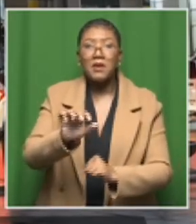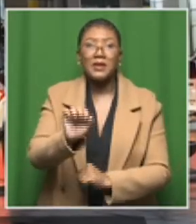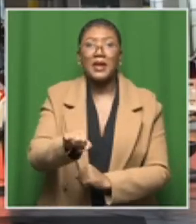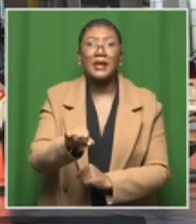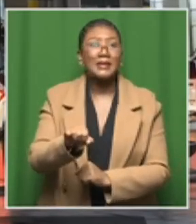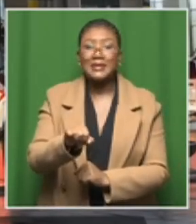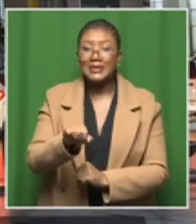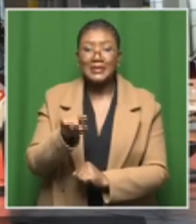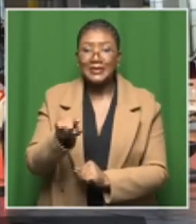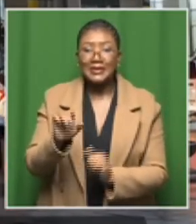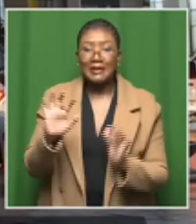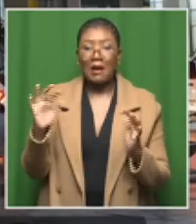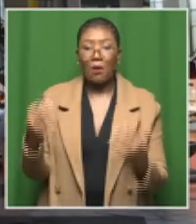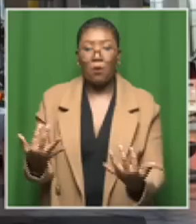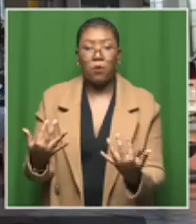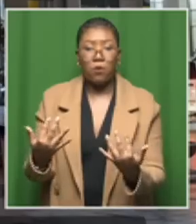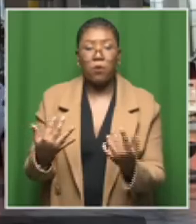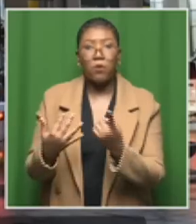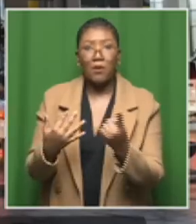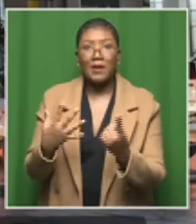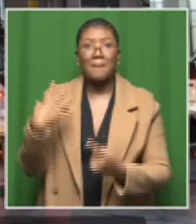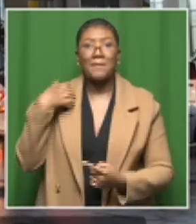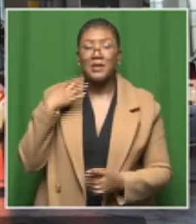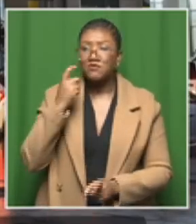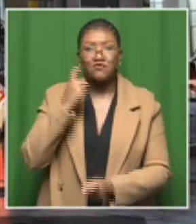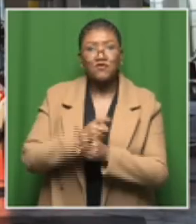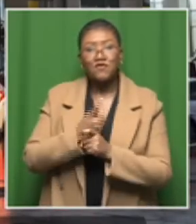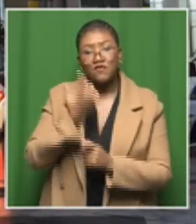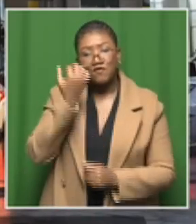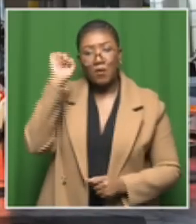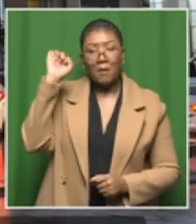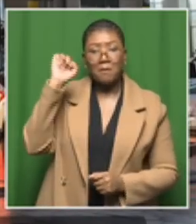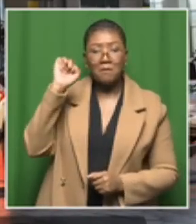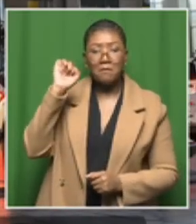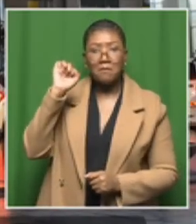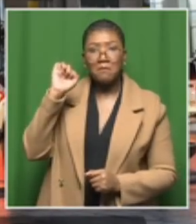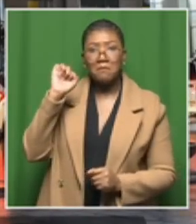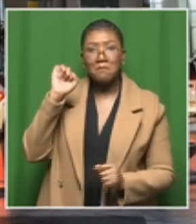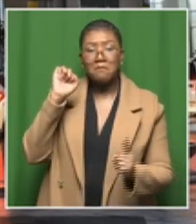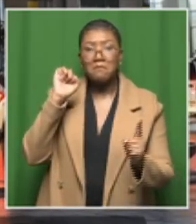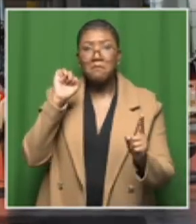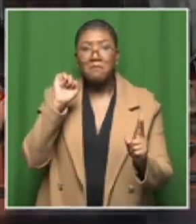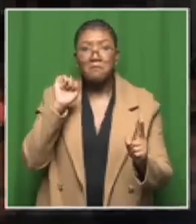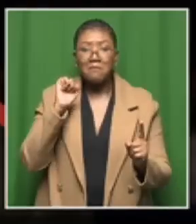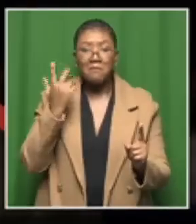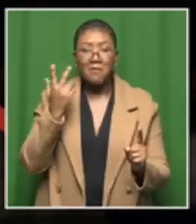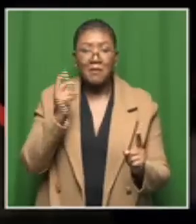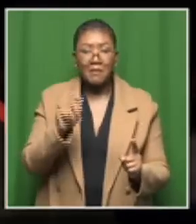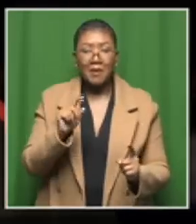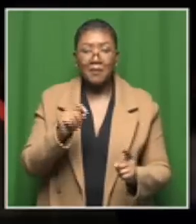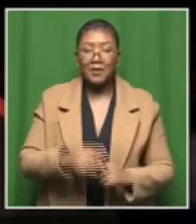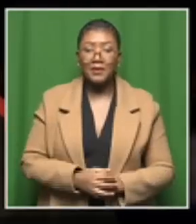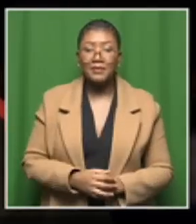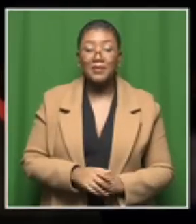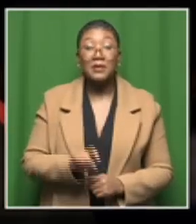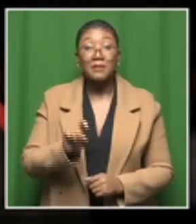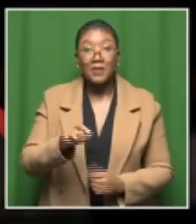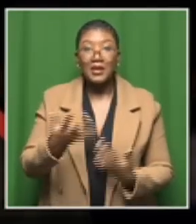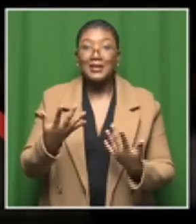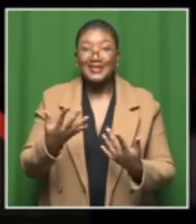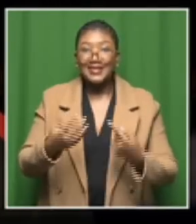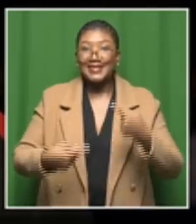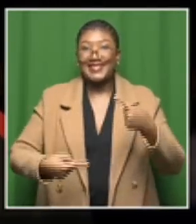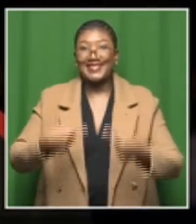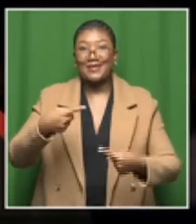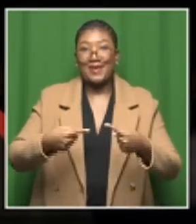then navigate that particular point where a minister is refusing to go that particular direction? Well, I think the point is we must have the debate. And I think part of the good